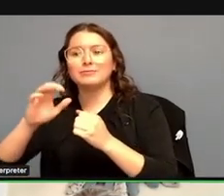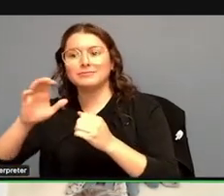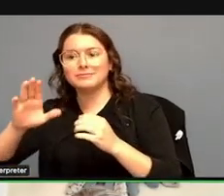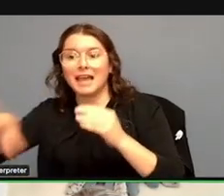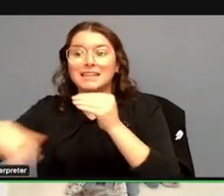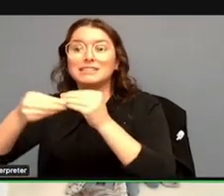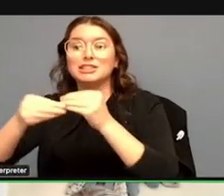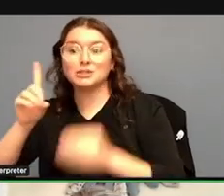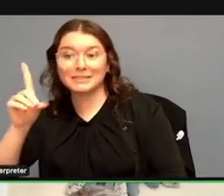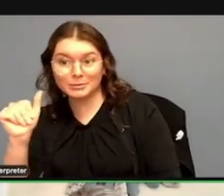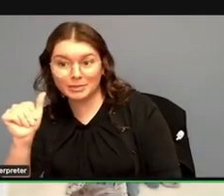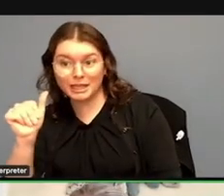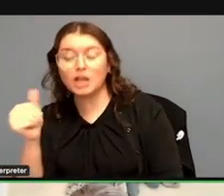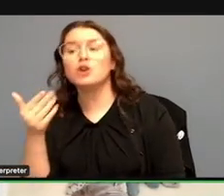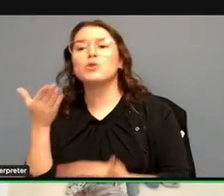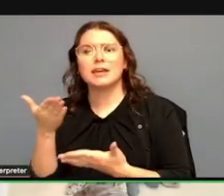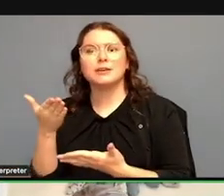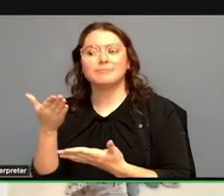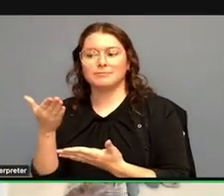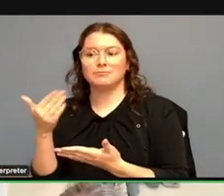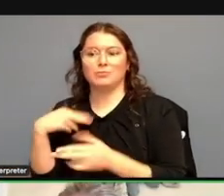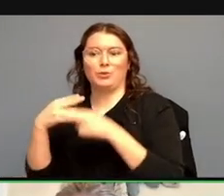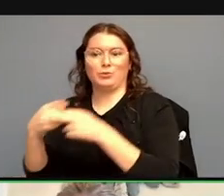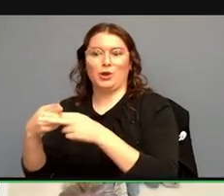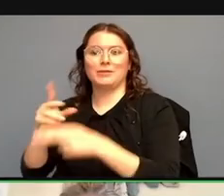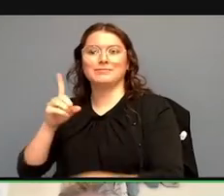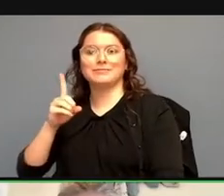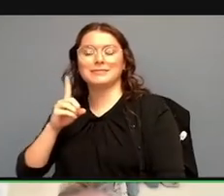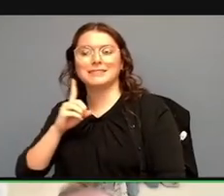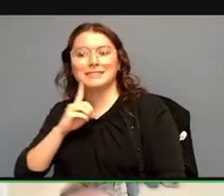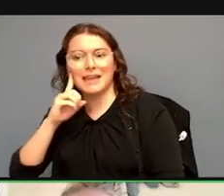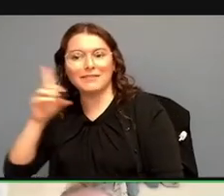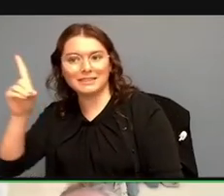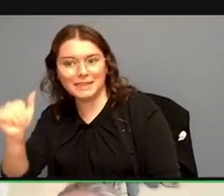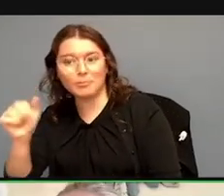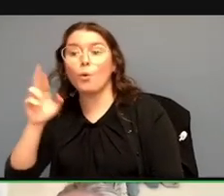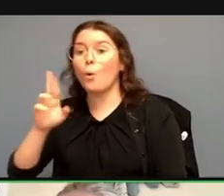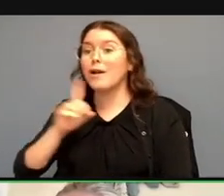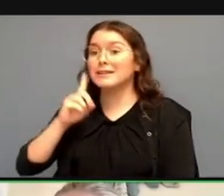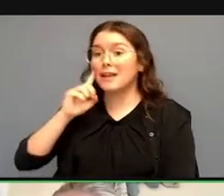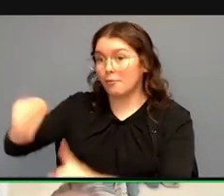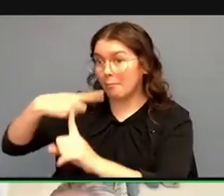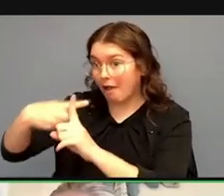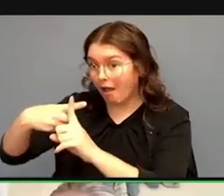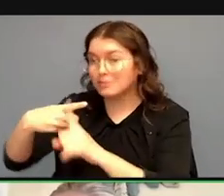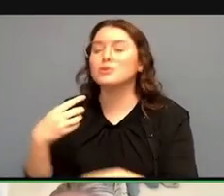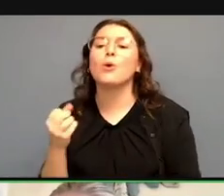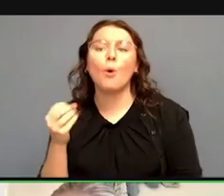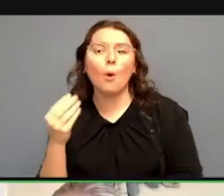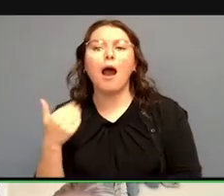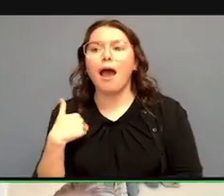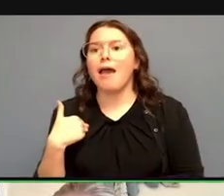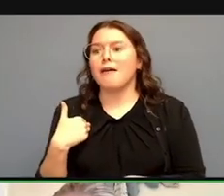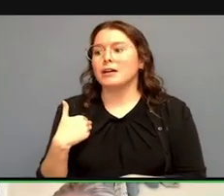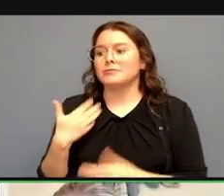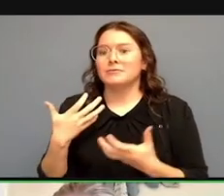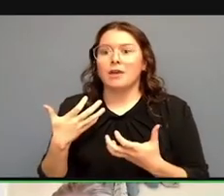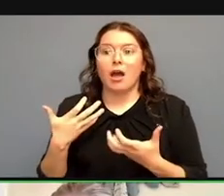be considered deaf disabled or deaf plus. So I have spent a